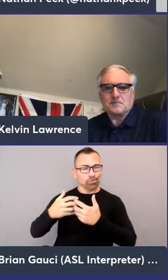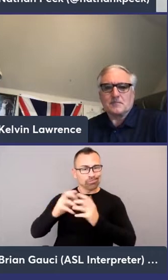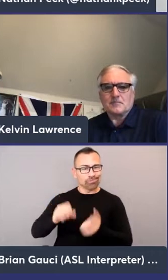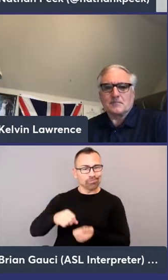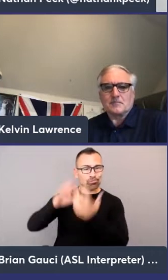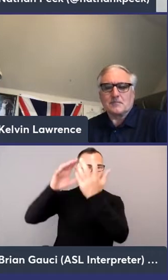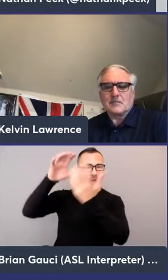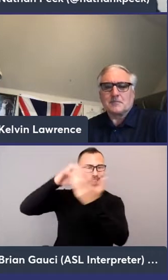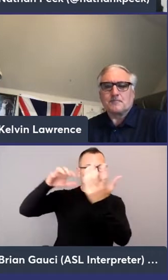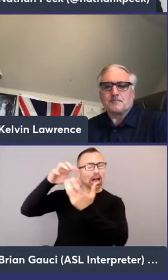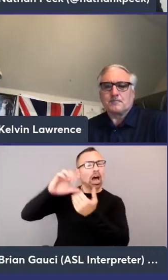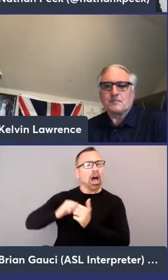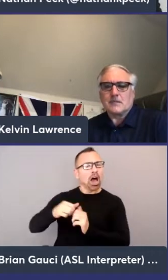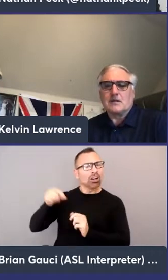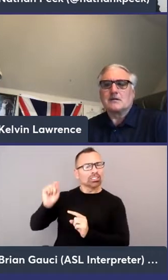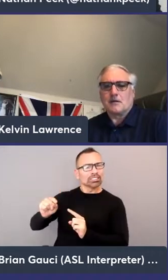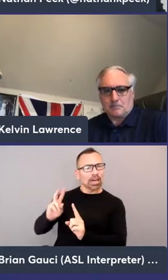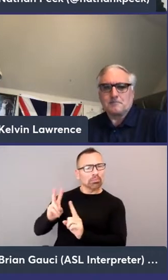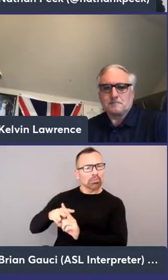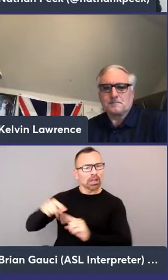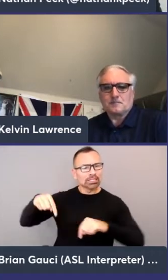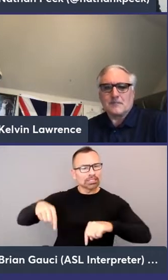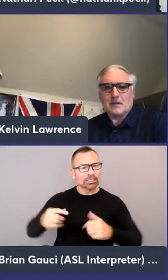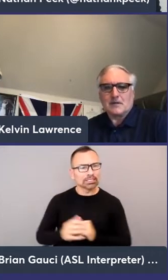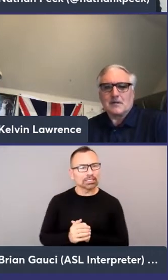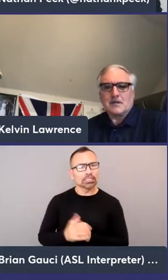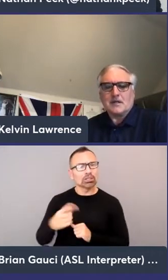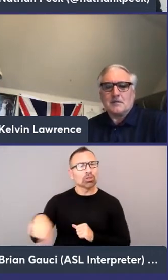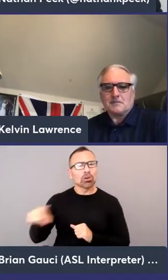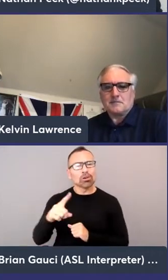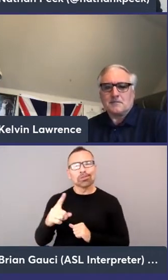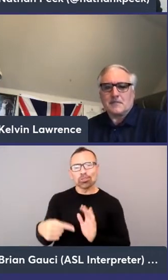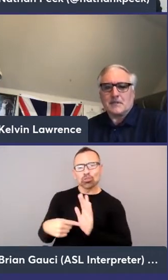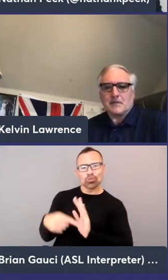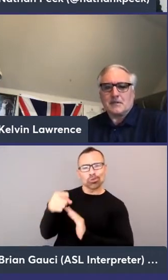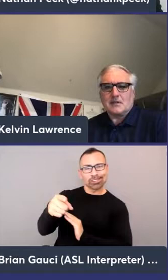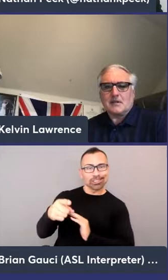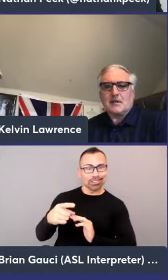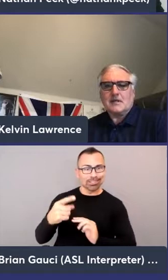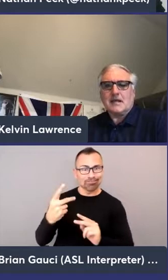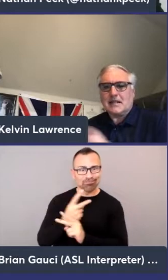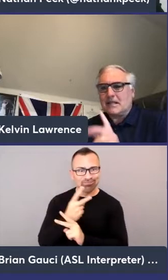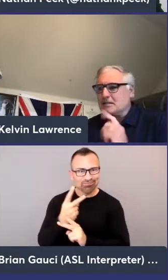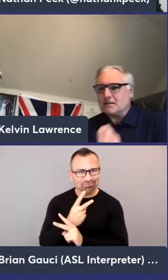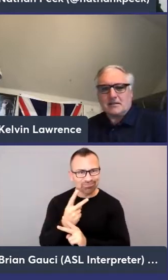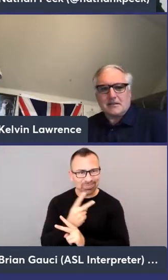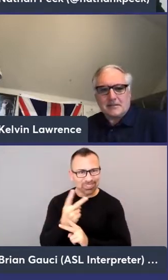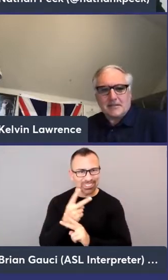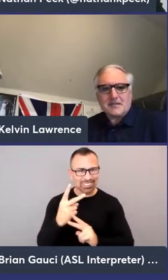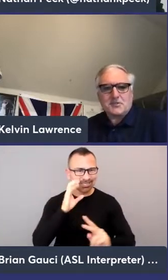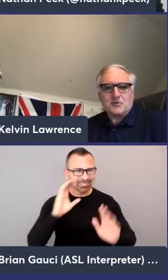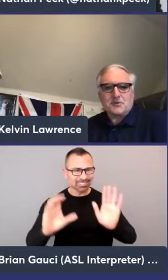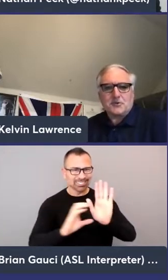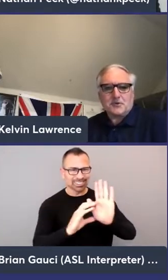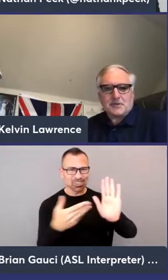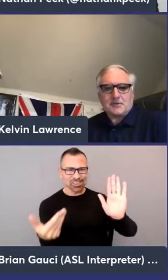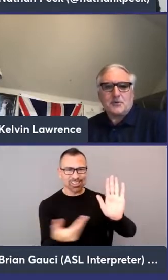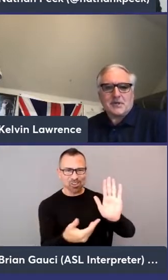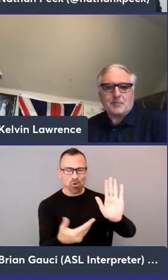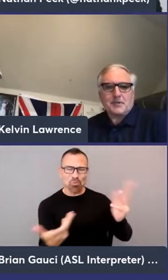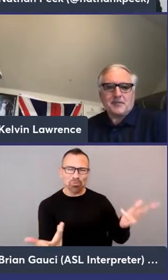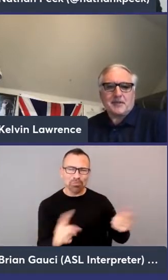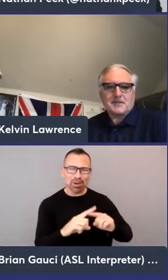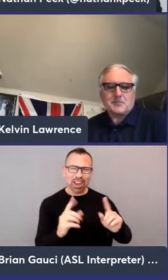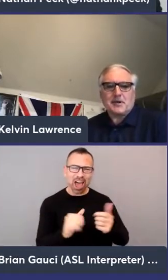apply to this? What you're showing here, this very computationally fascinating way to store the data.